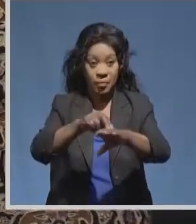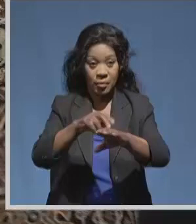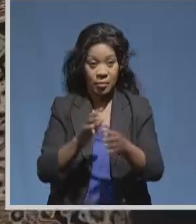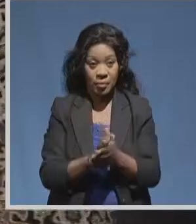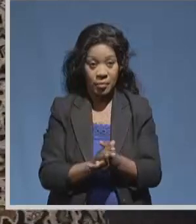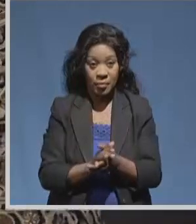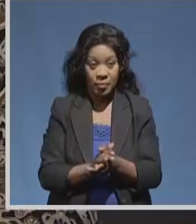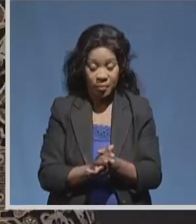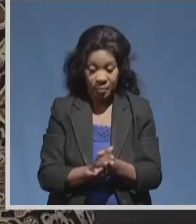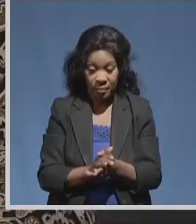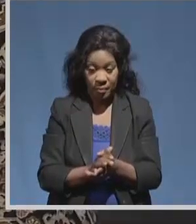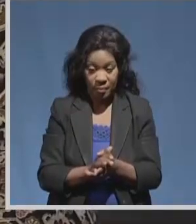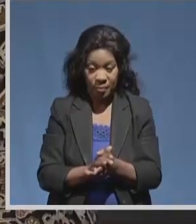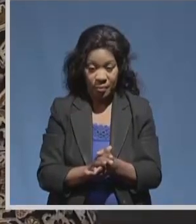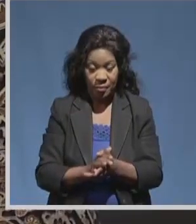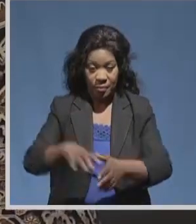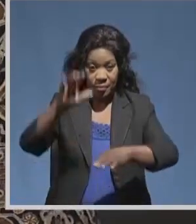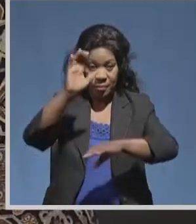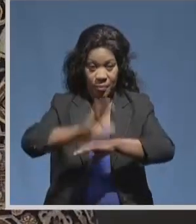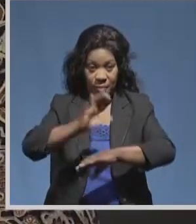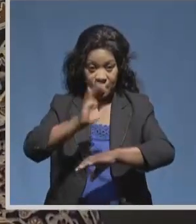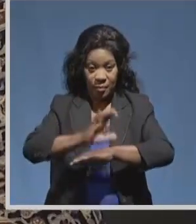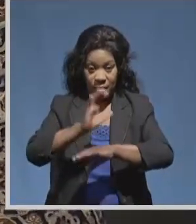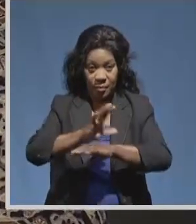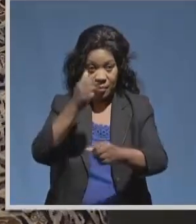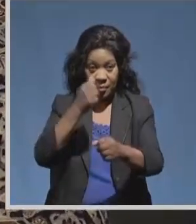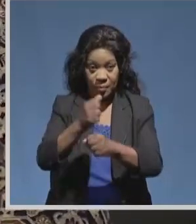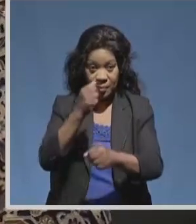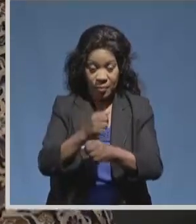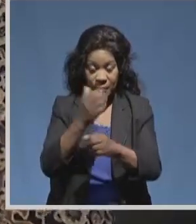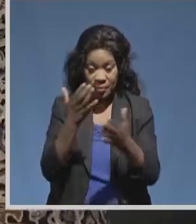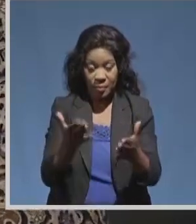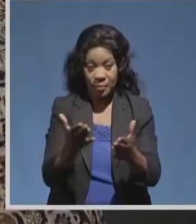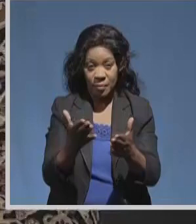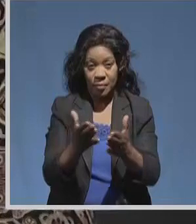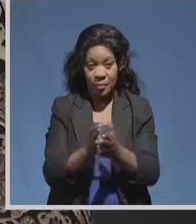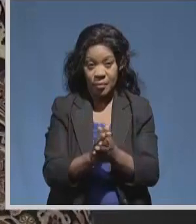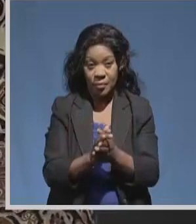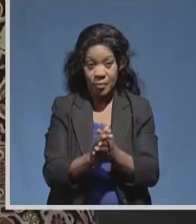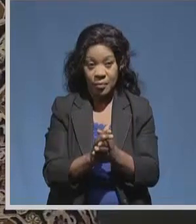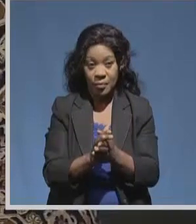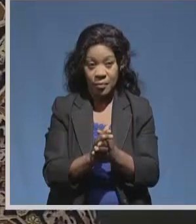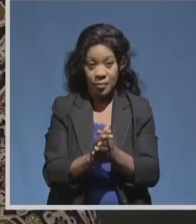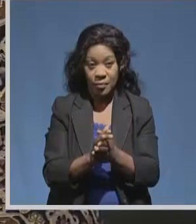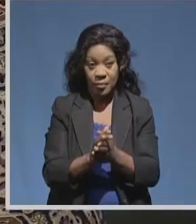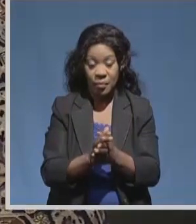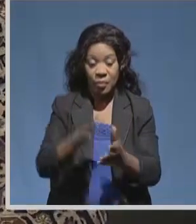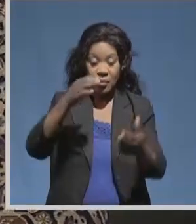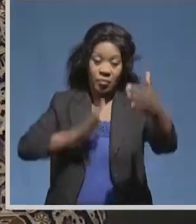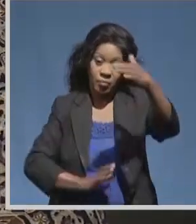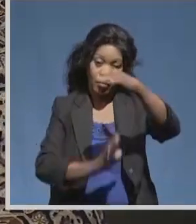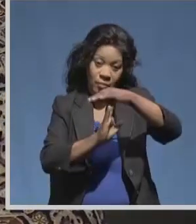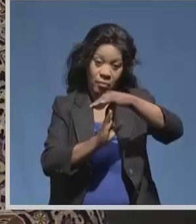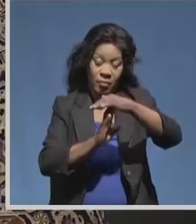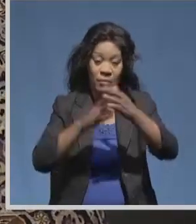that had always been advised by Ministry of Health to operate for limited time with limited numbers could